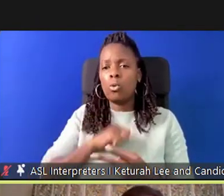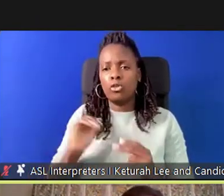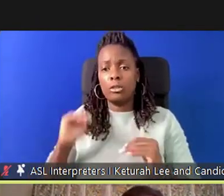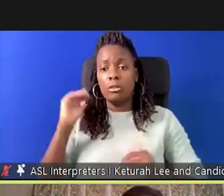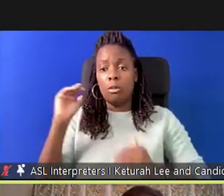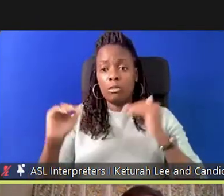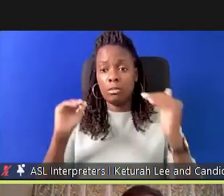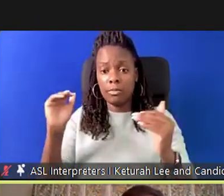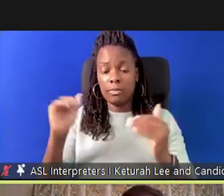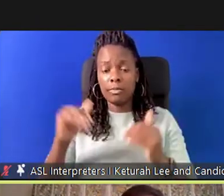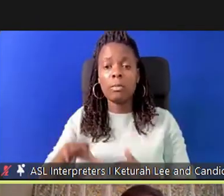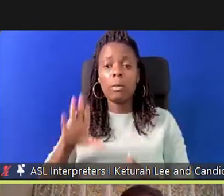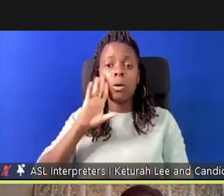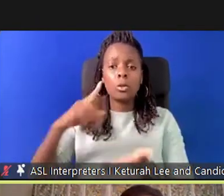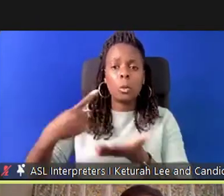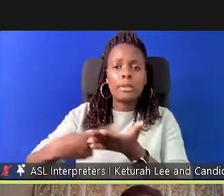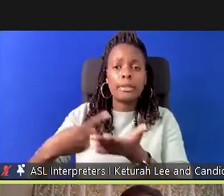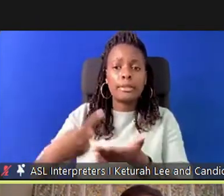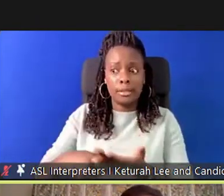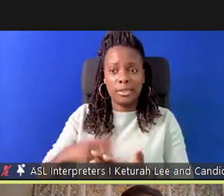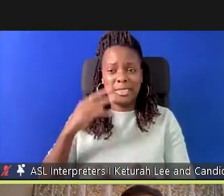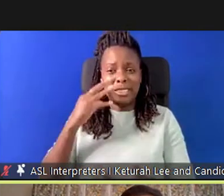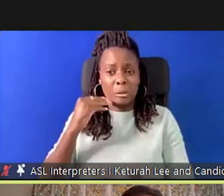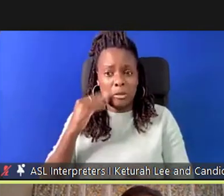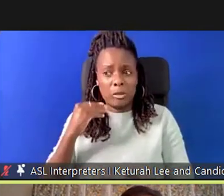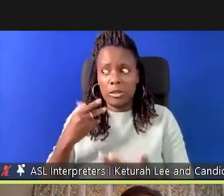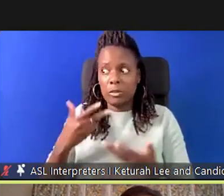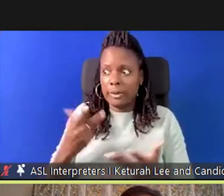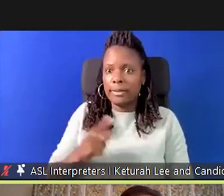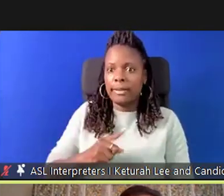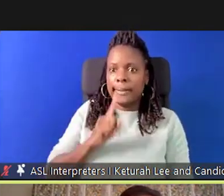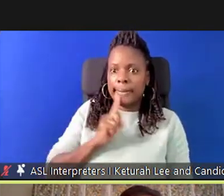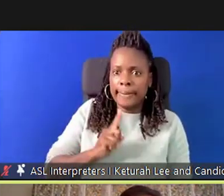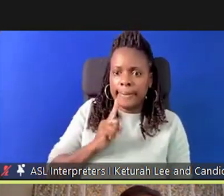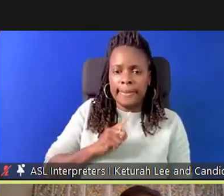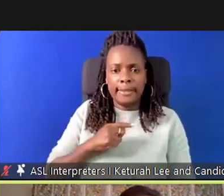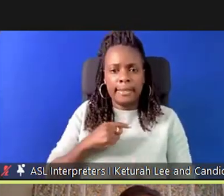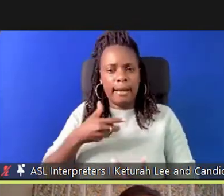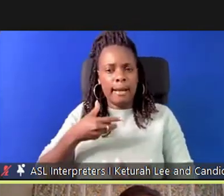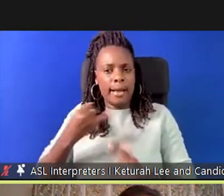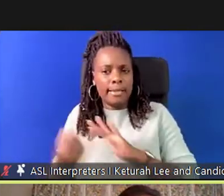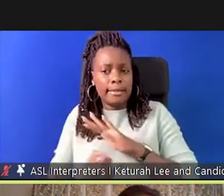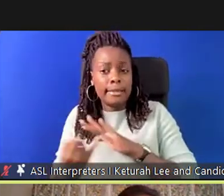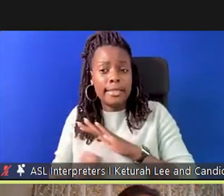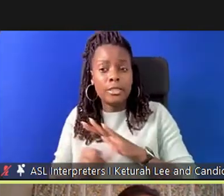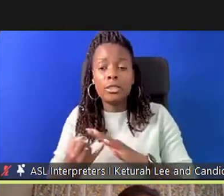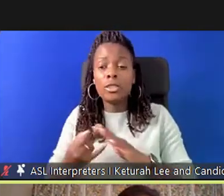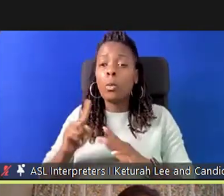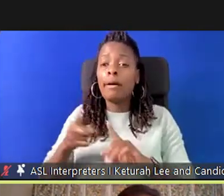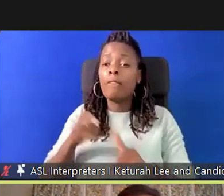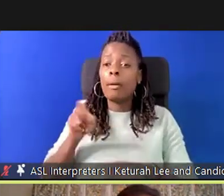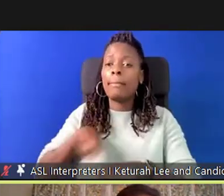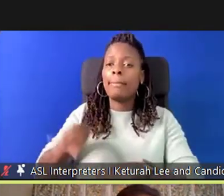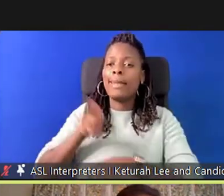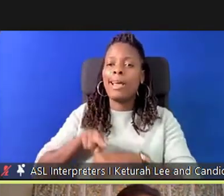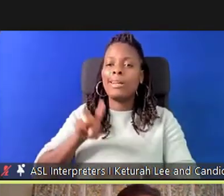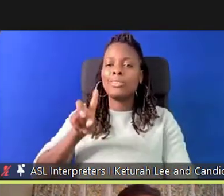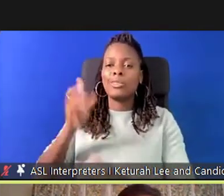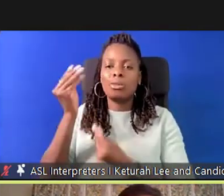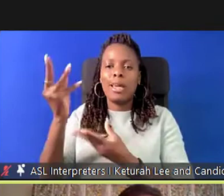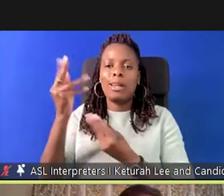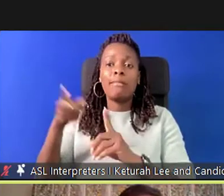we'll examine experiences of loneliness and isolation, drawing on nationally representative data from the Health and Retirement